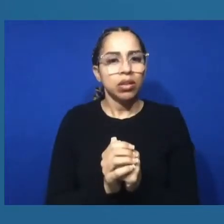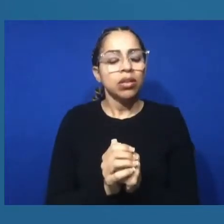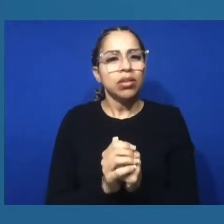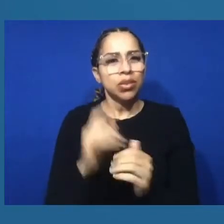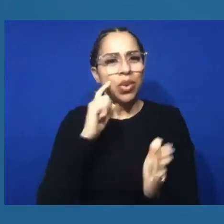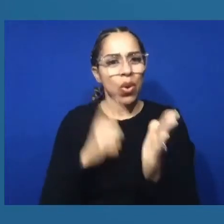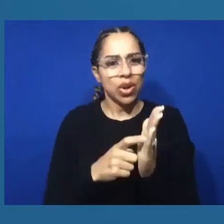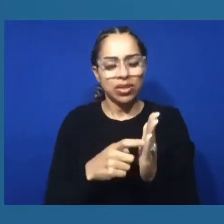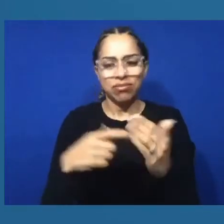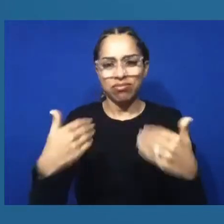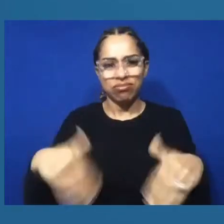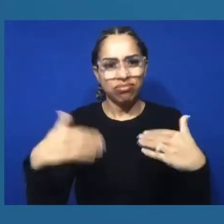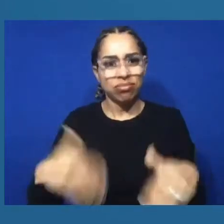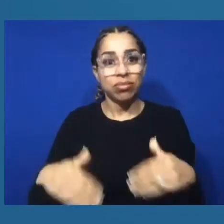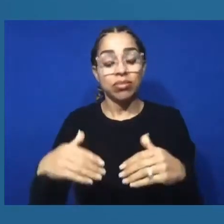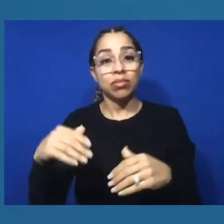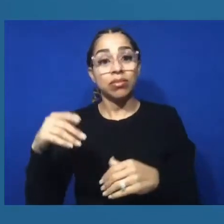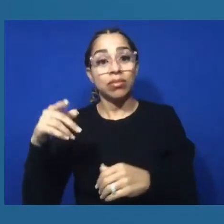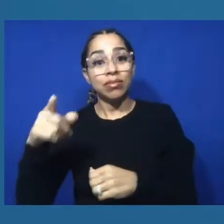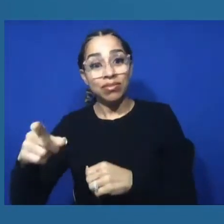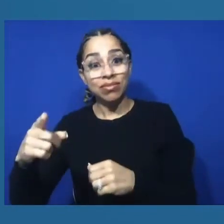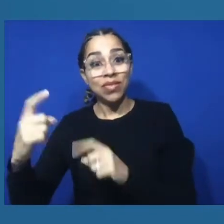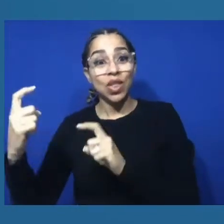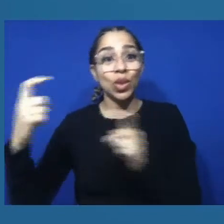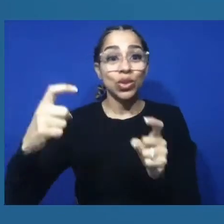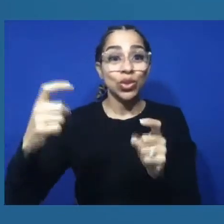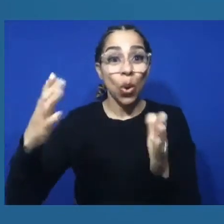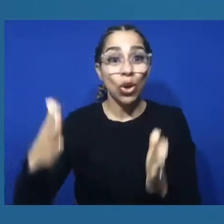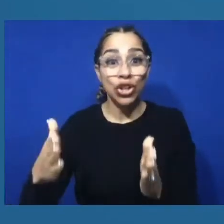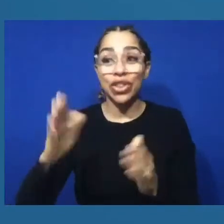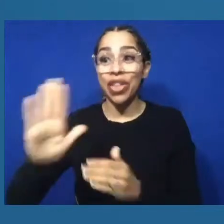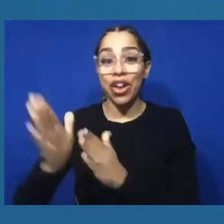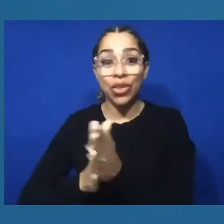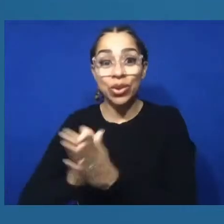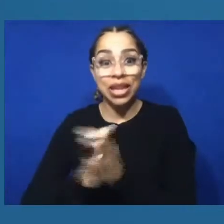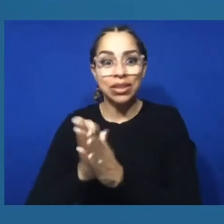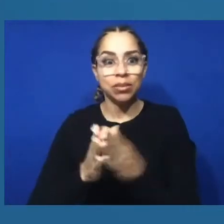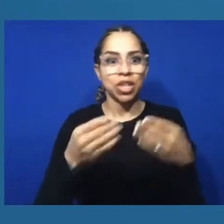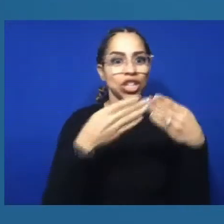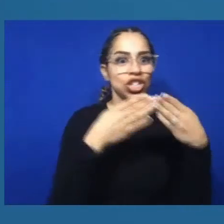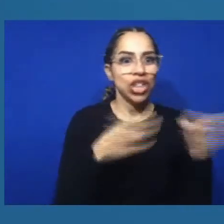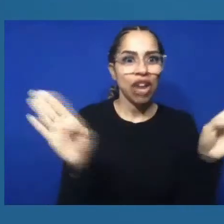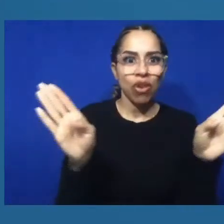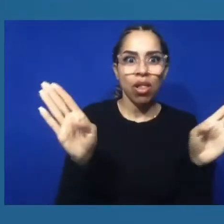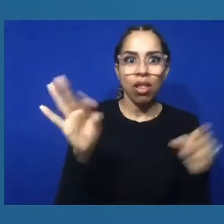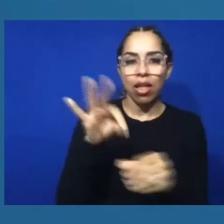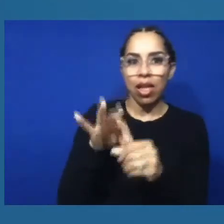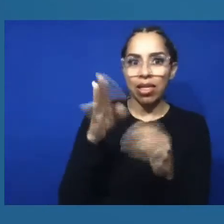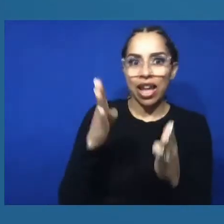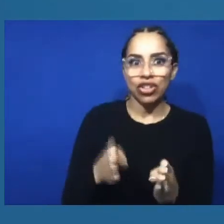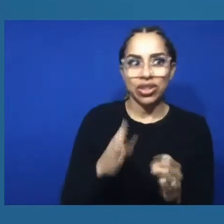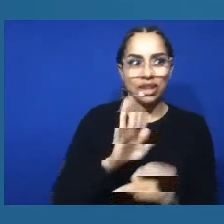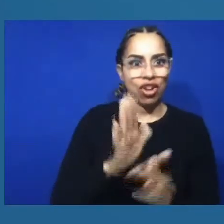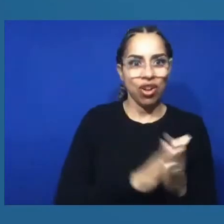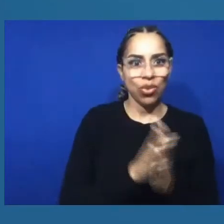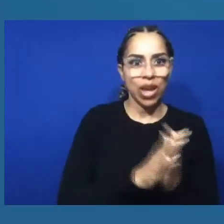between, your donors' enthusiasm and the general electorate's enthusiasm, right? I'm just doing my job. And I do believe that when